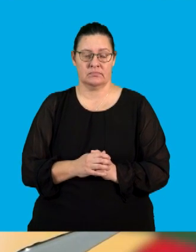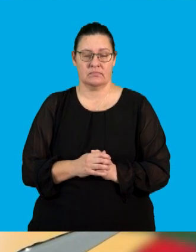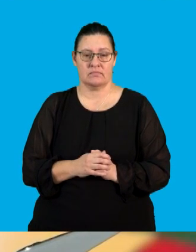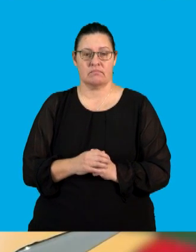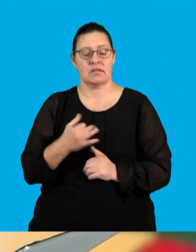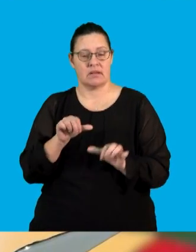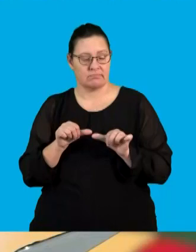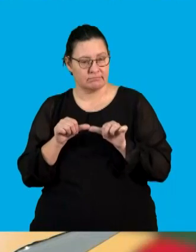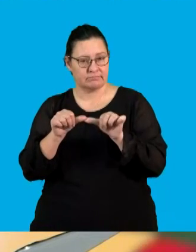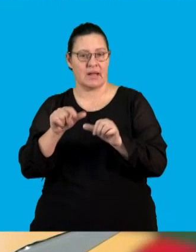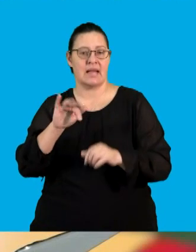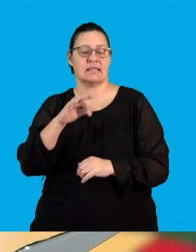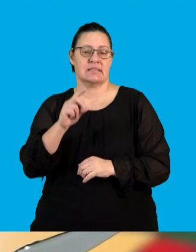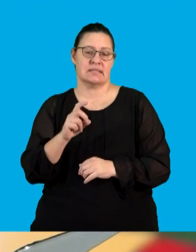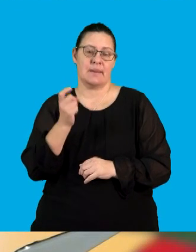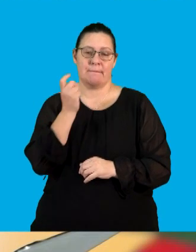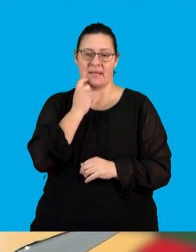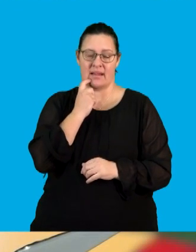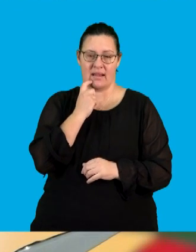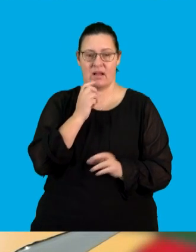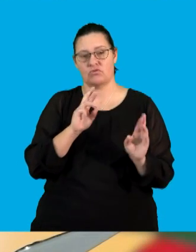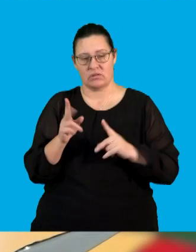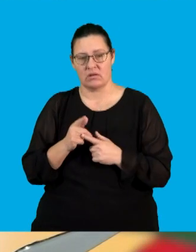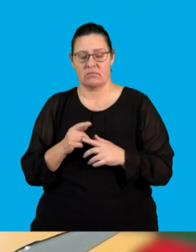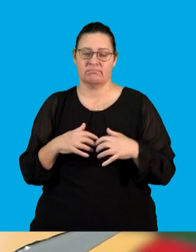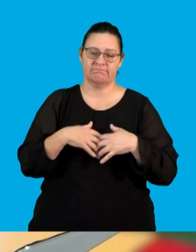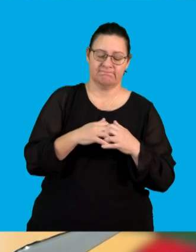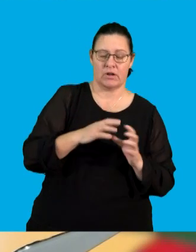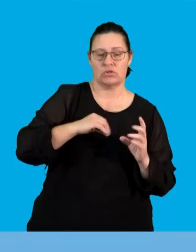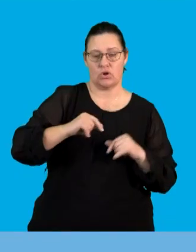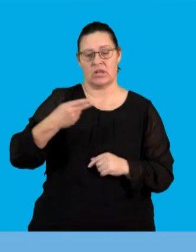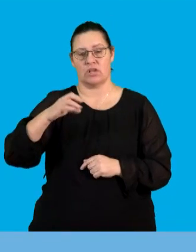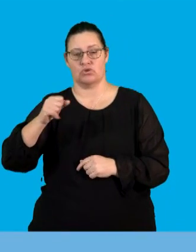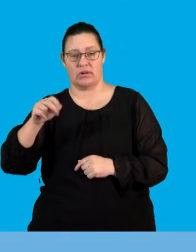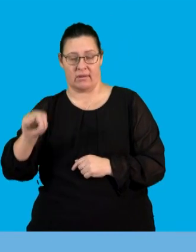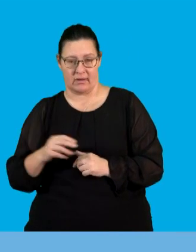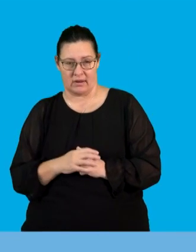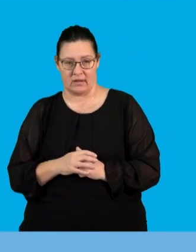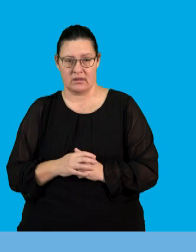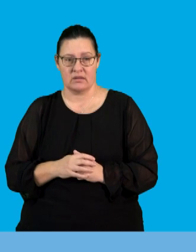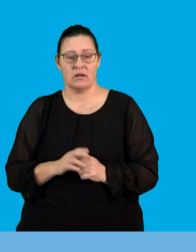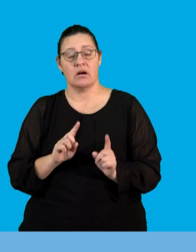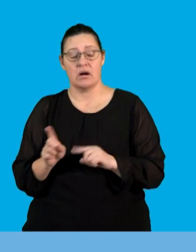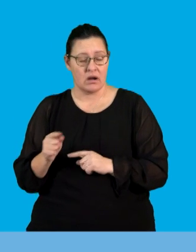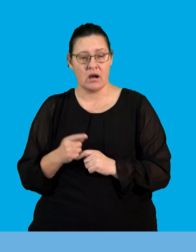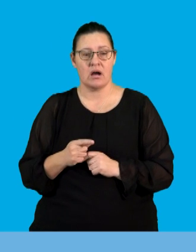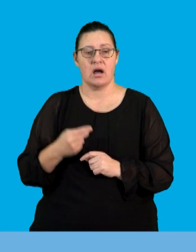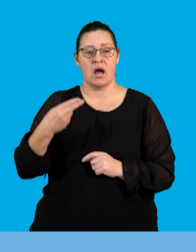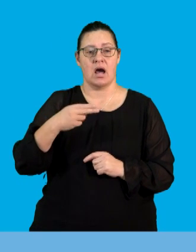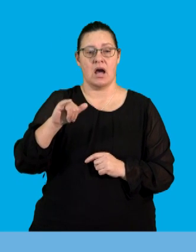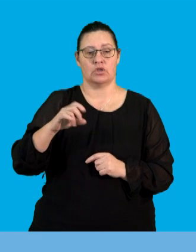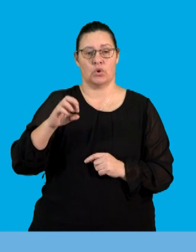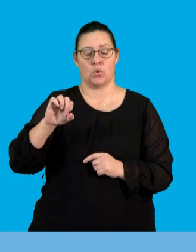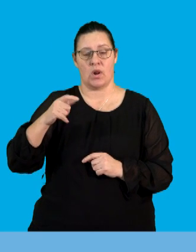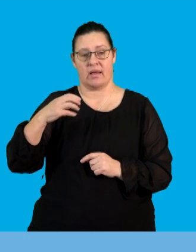Still in keeping with the acid and metal and reacting to form salt and hydrogen, we're now given the reaction between hydrochloric